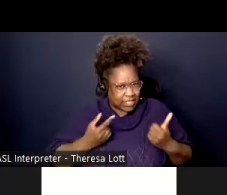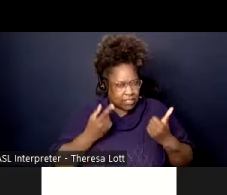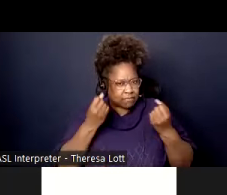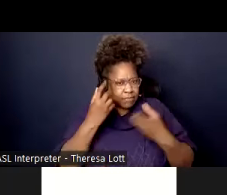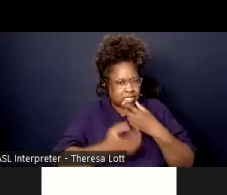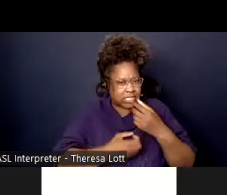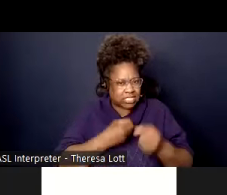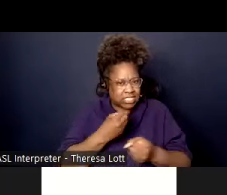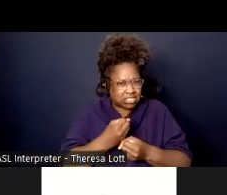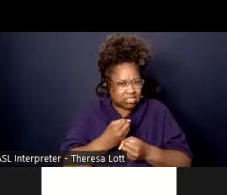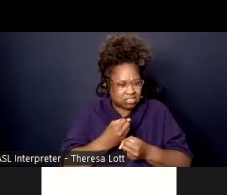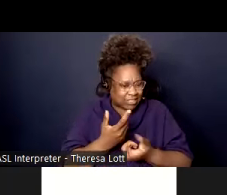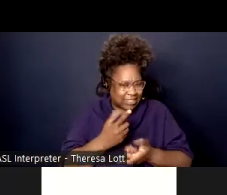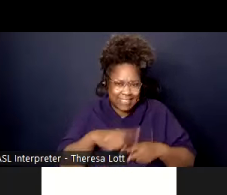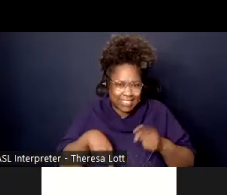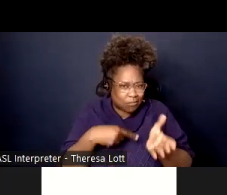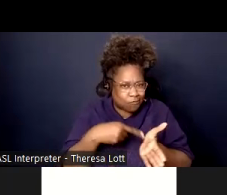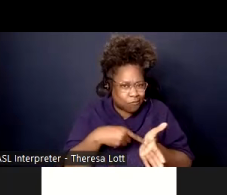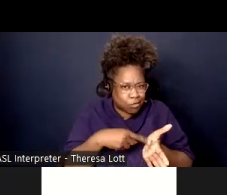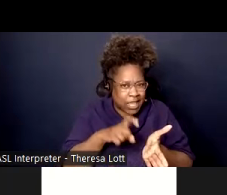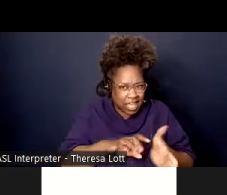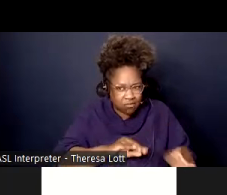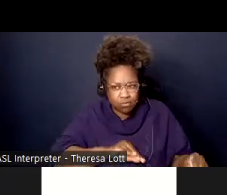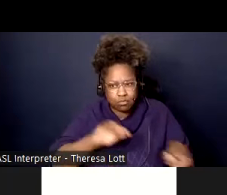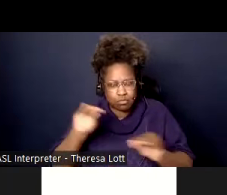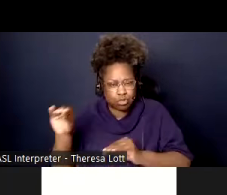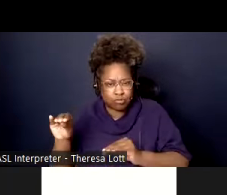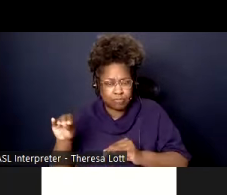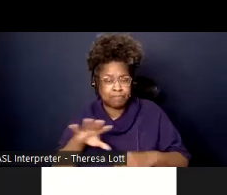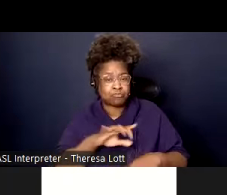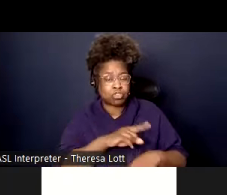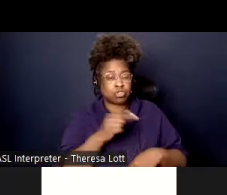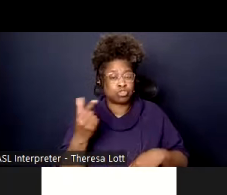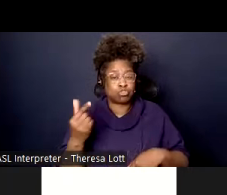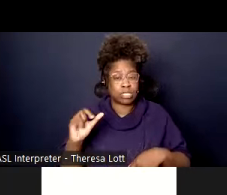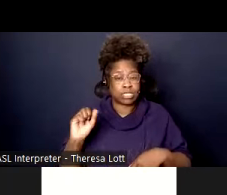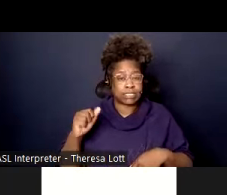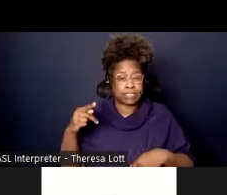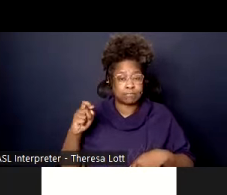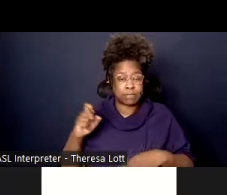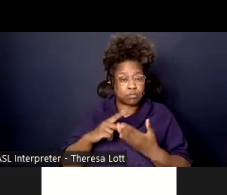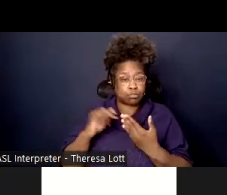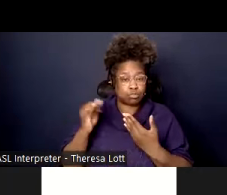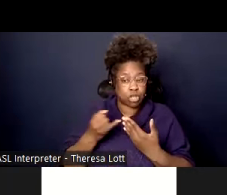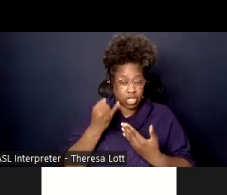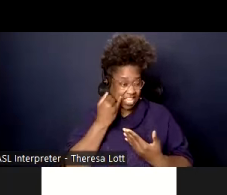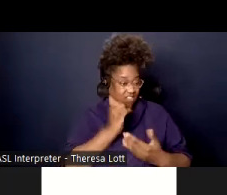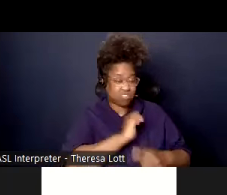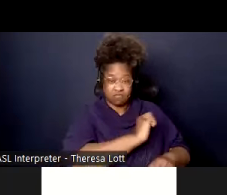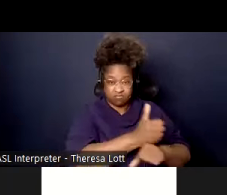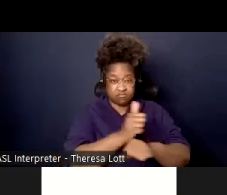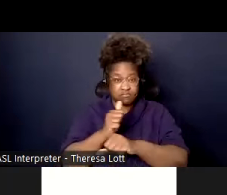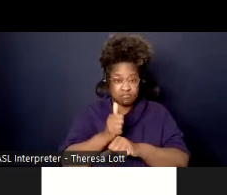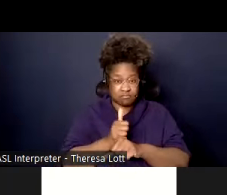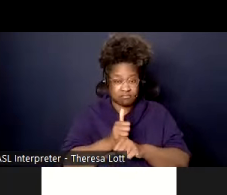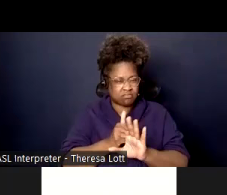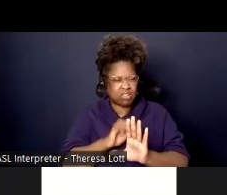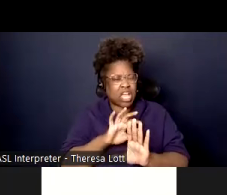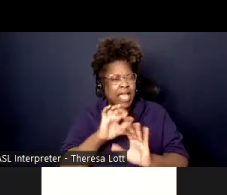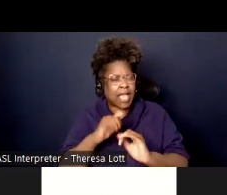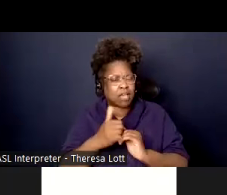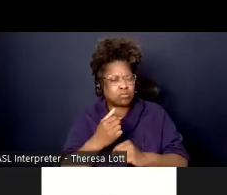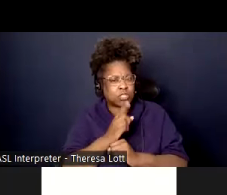And how can we ensure that if these green spaces projects are implemented, that the folks that historically have lived there